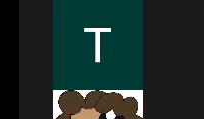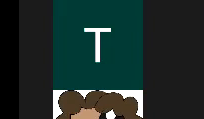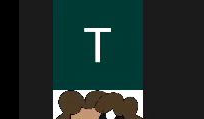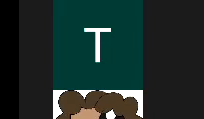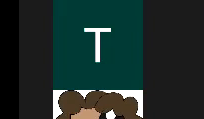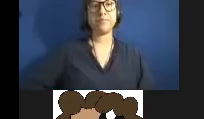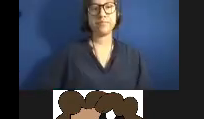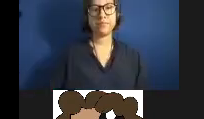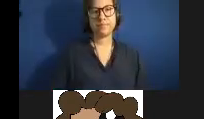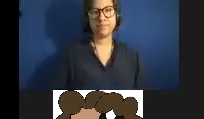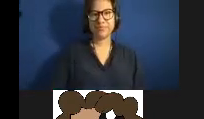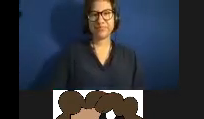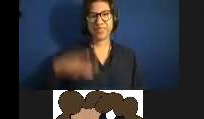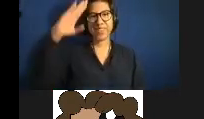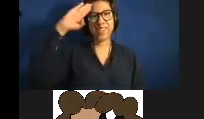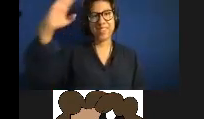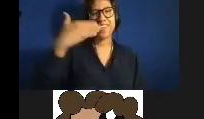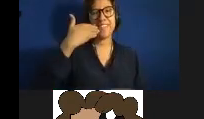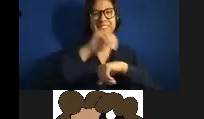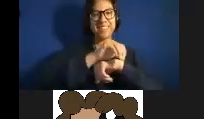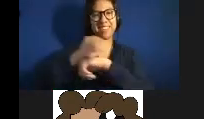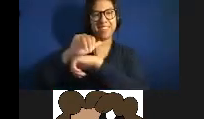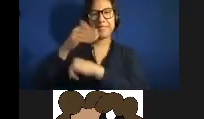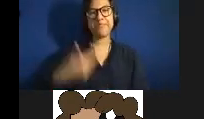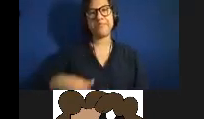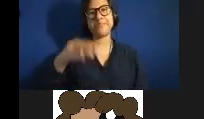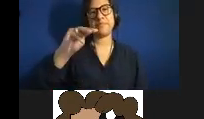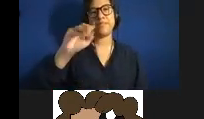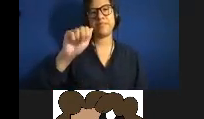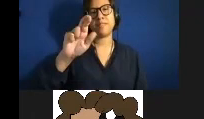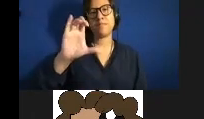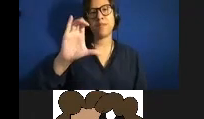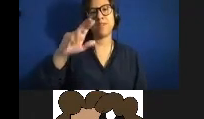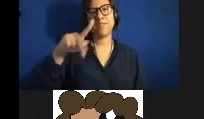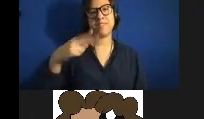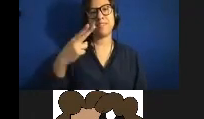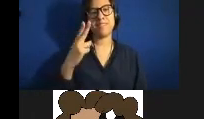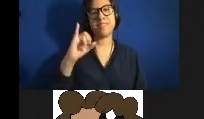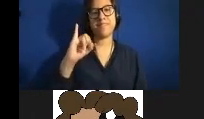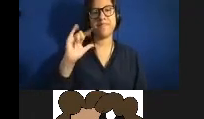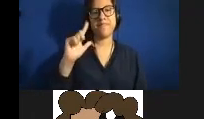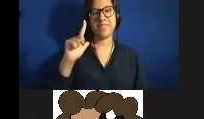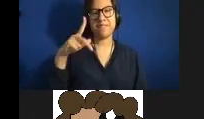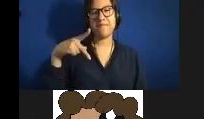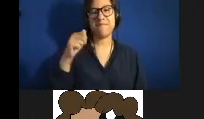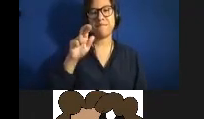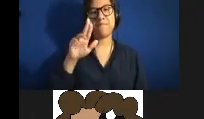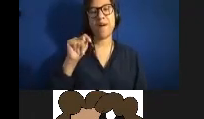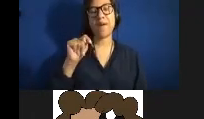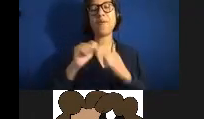Hello. Good evening, everyone. This is Mark Philpart with Policy Link and the Alliance for Boys and Men of Color.